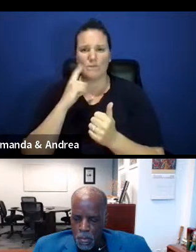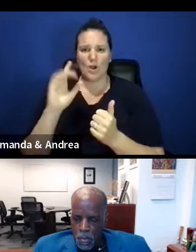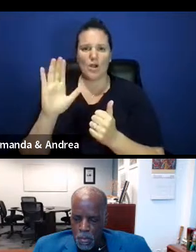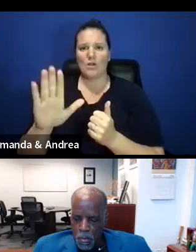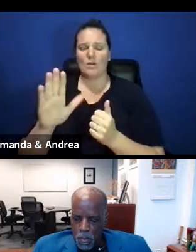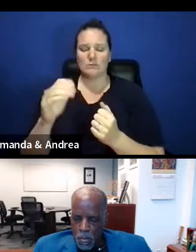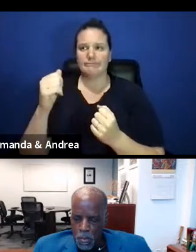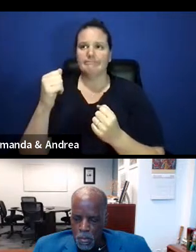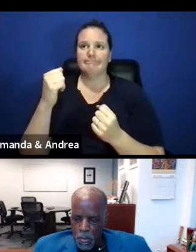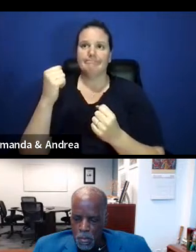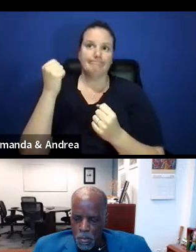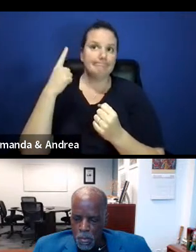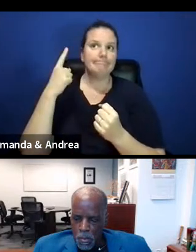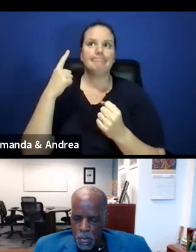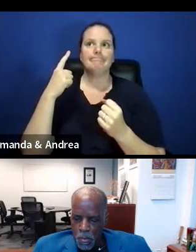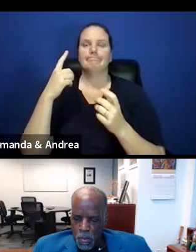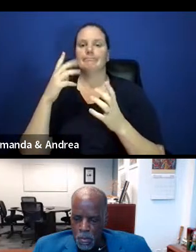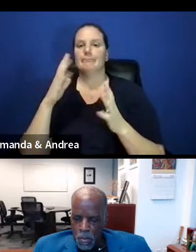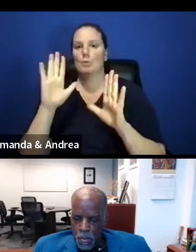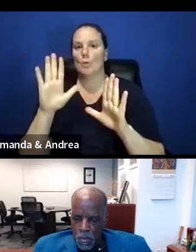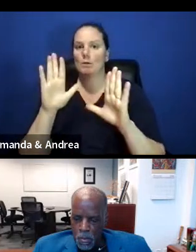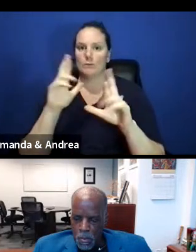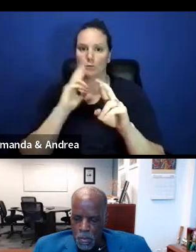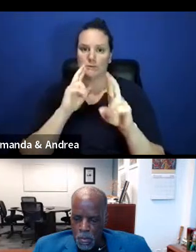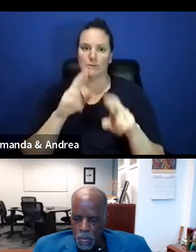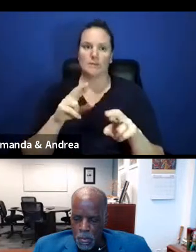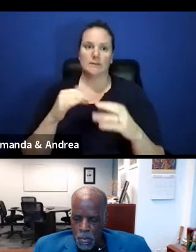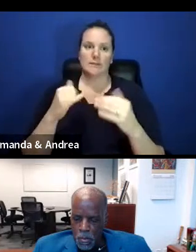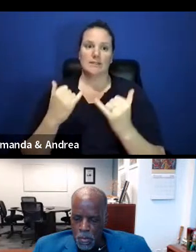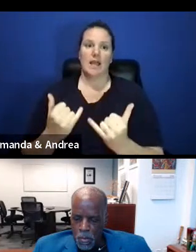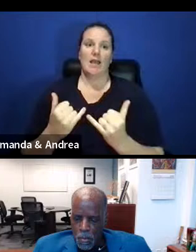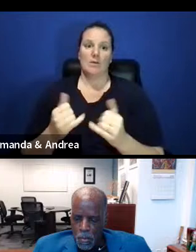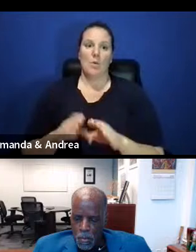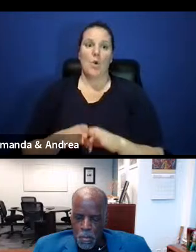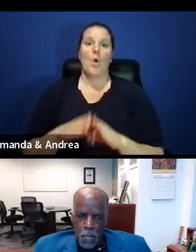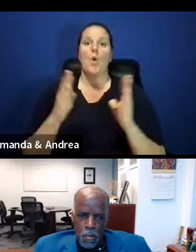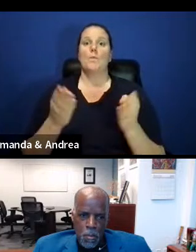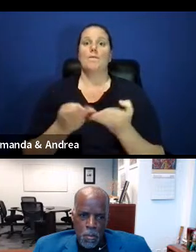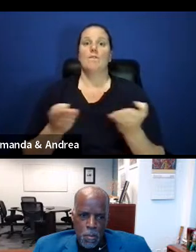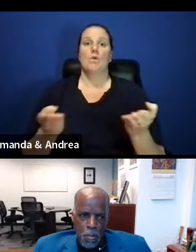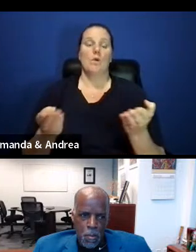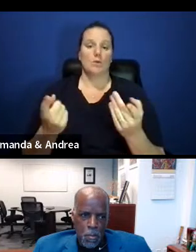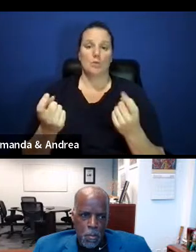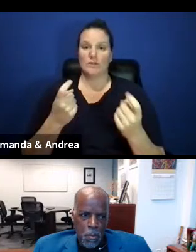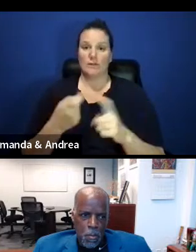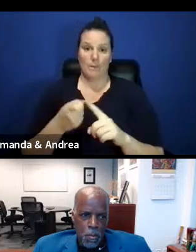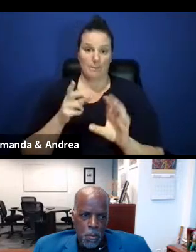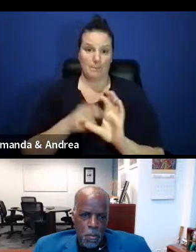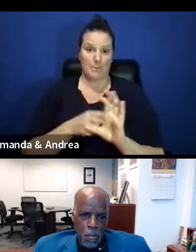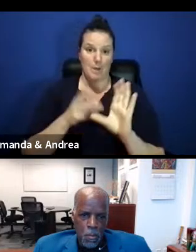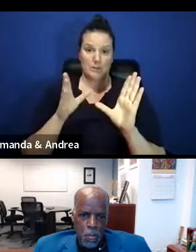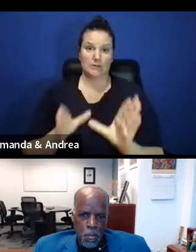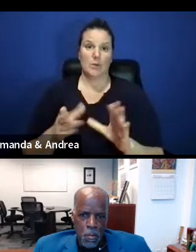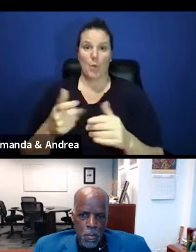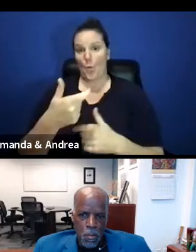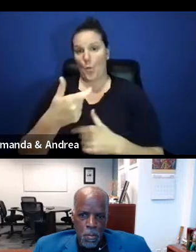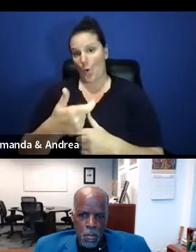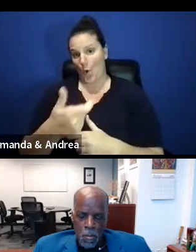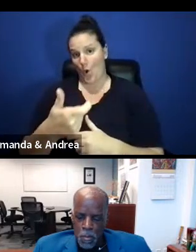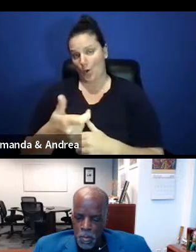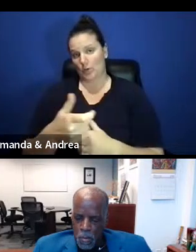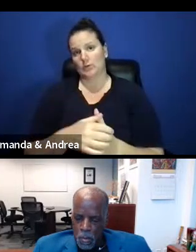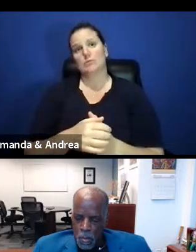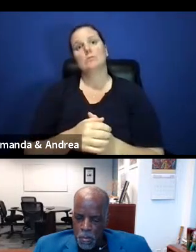those insightful and wonderful responses. I'd now actually like to open the floor to questions from our participants currently watching.